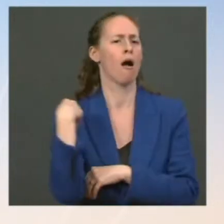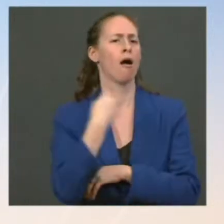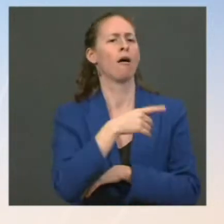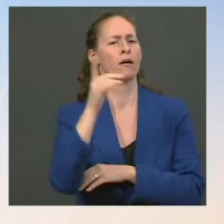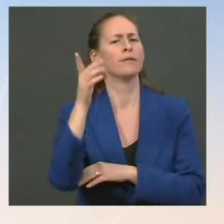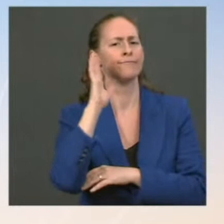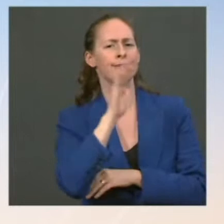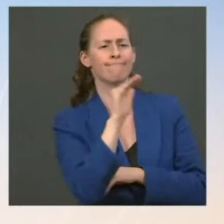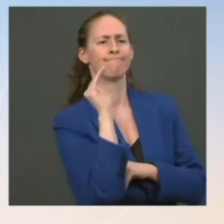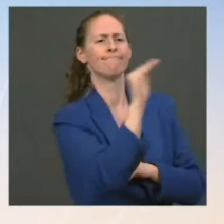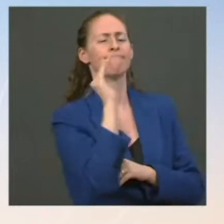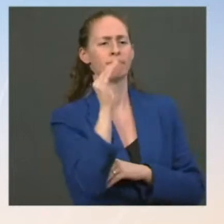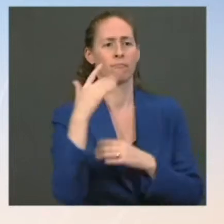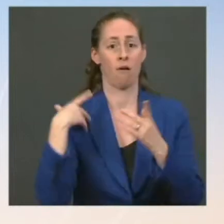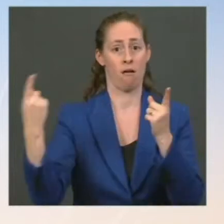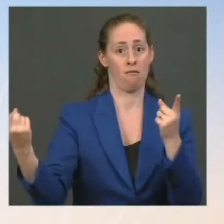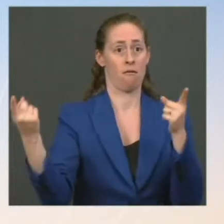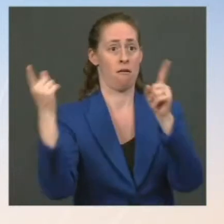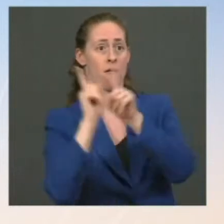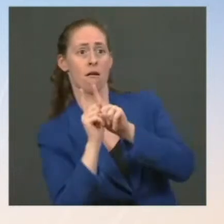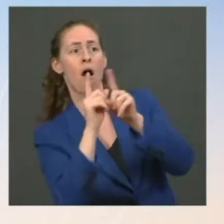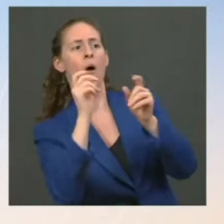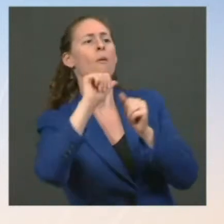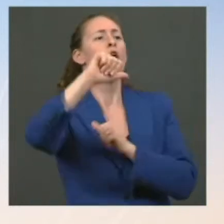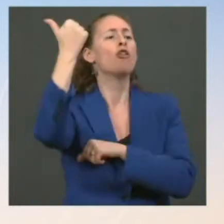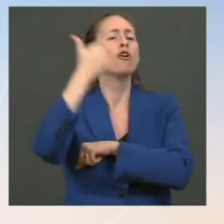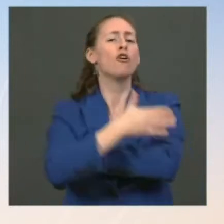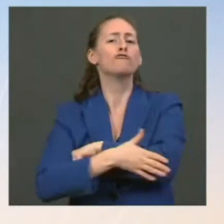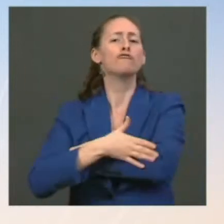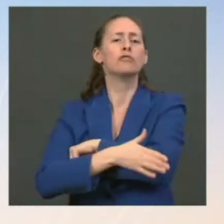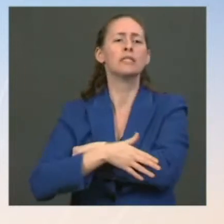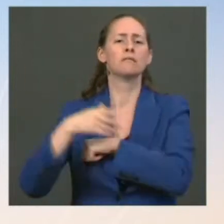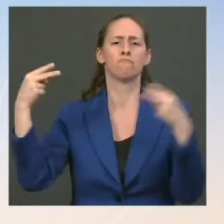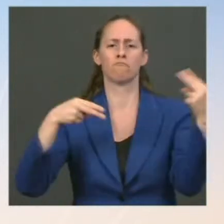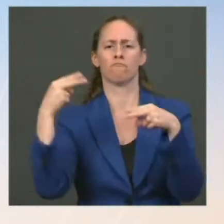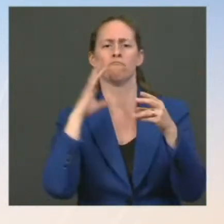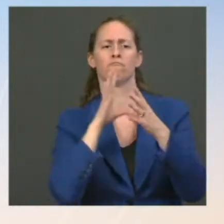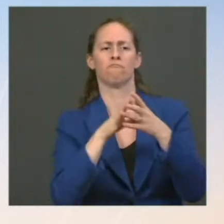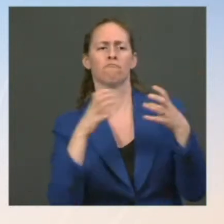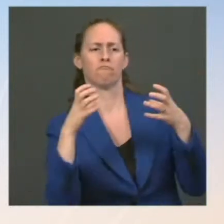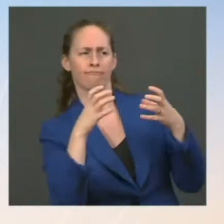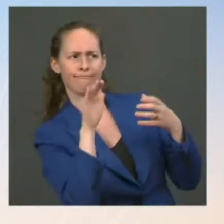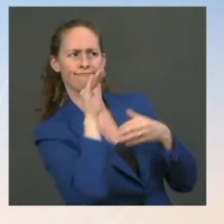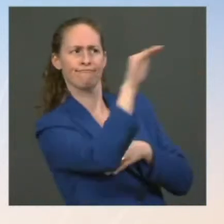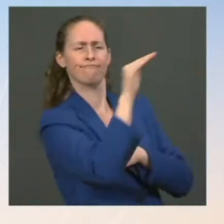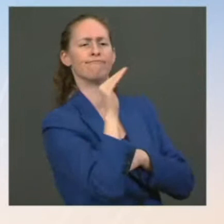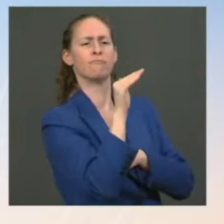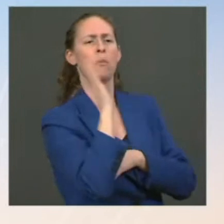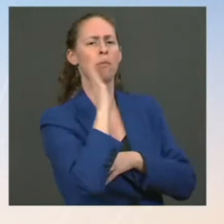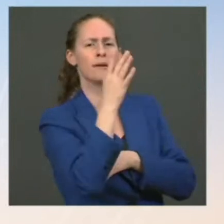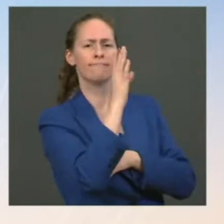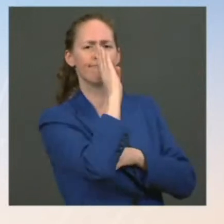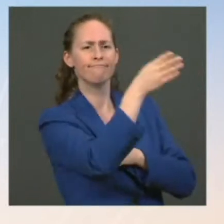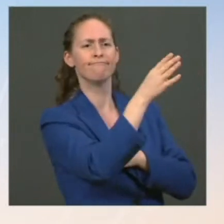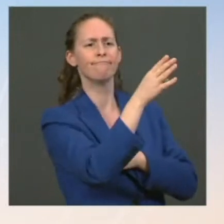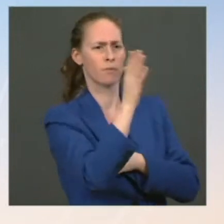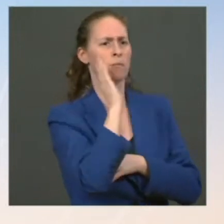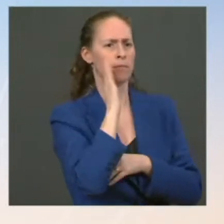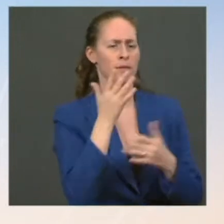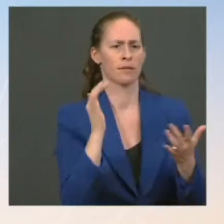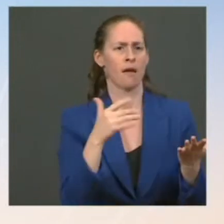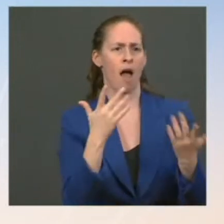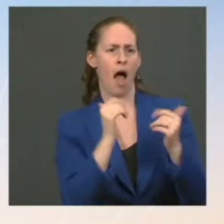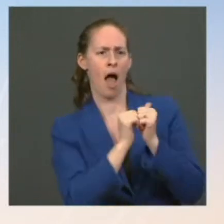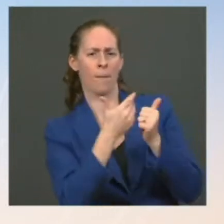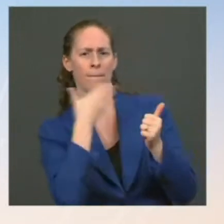will also continue to engage with the PRC to keep channels of communication open to responsibly manage the competition and discuss